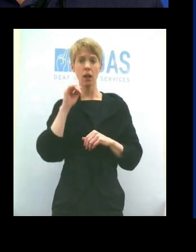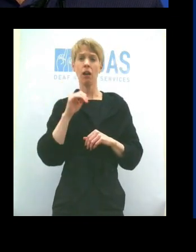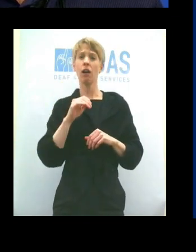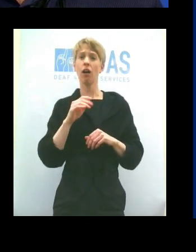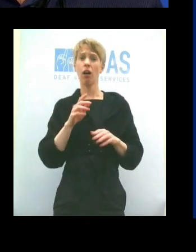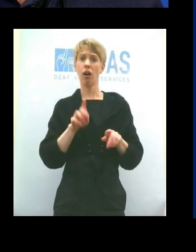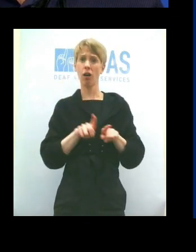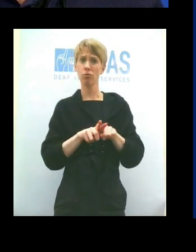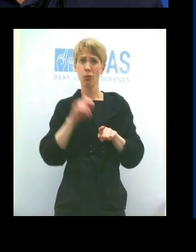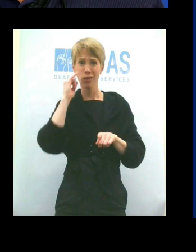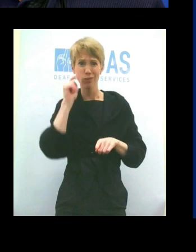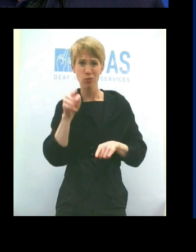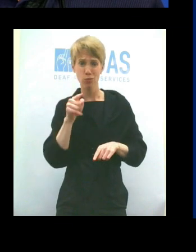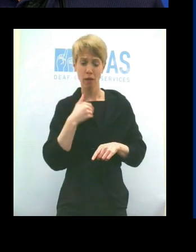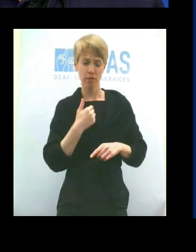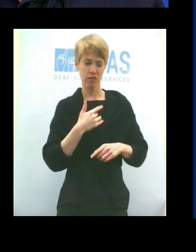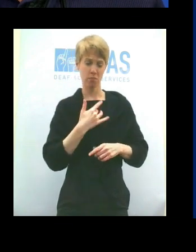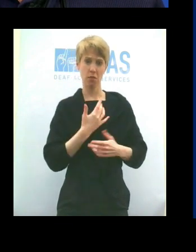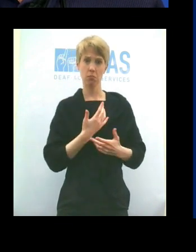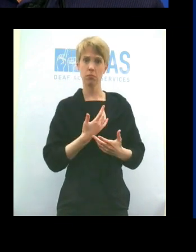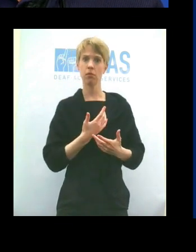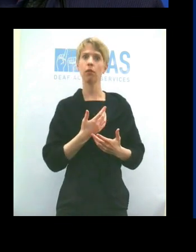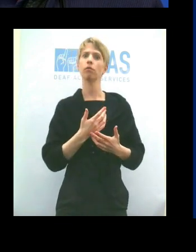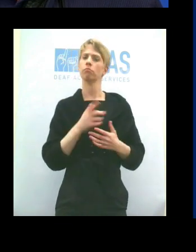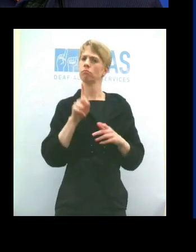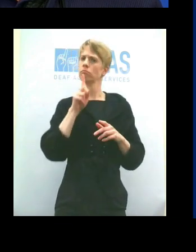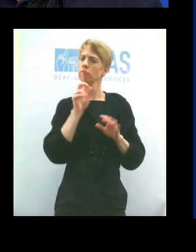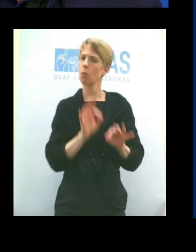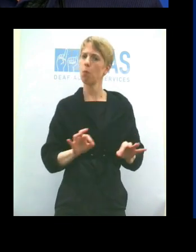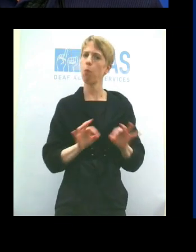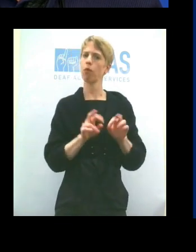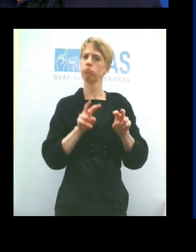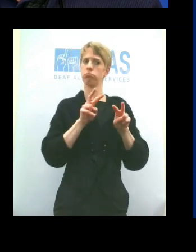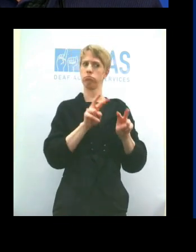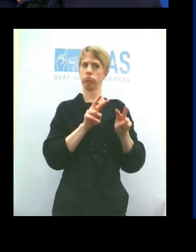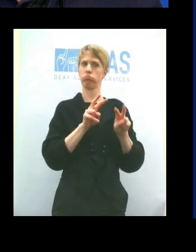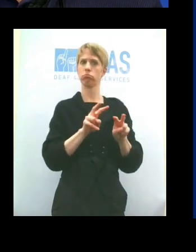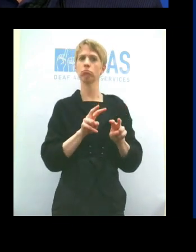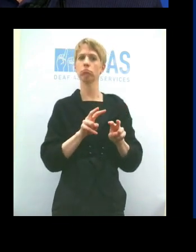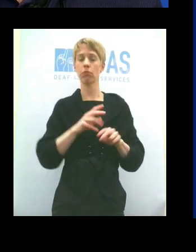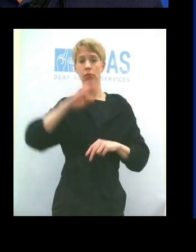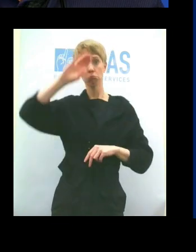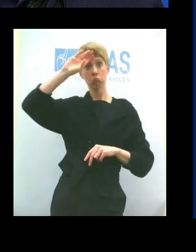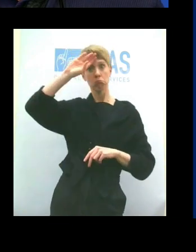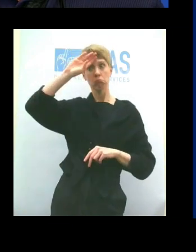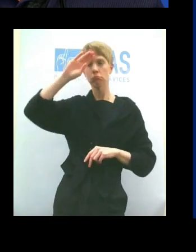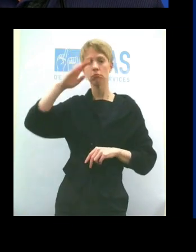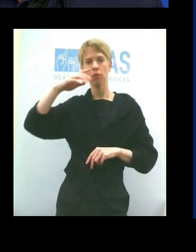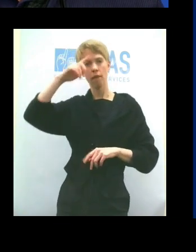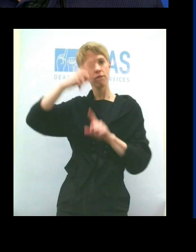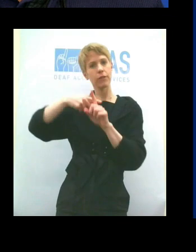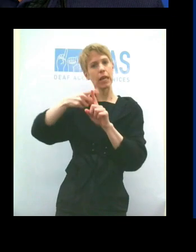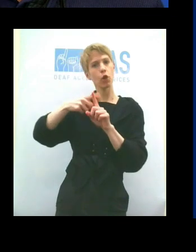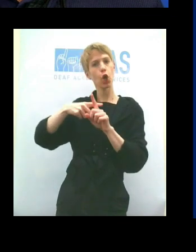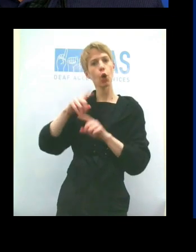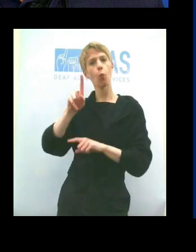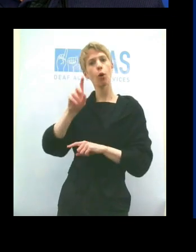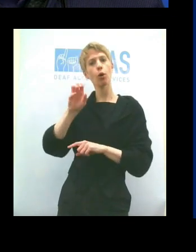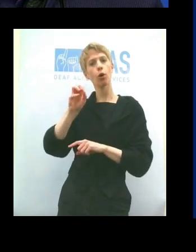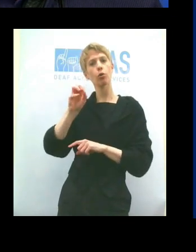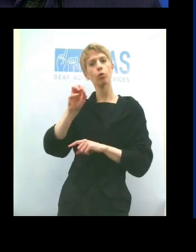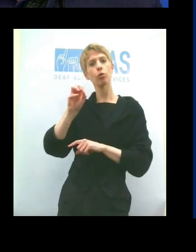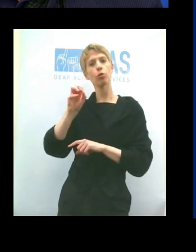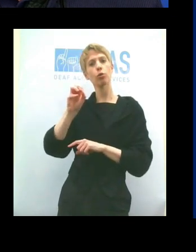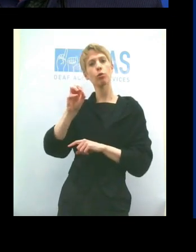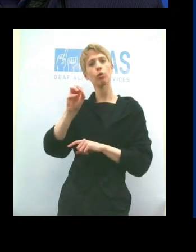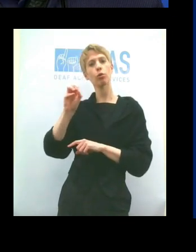you do show symptoms of COVID-19, a fever greater than 100.3 temperature, the dry cough,